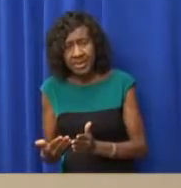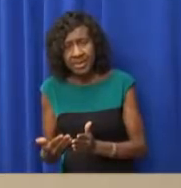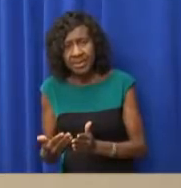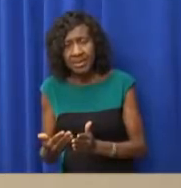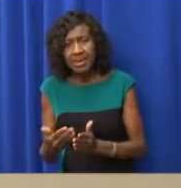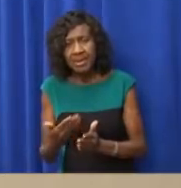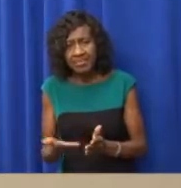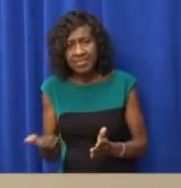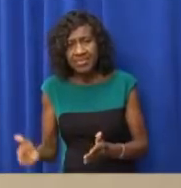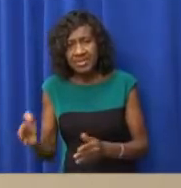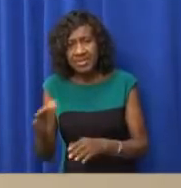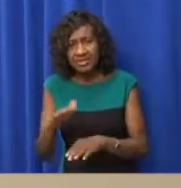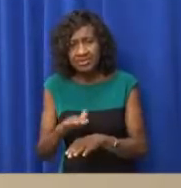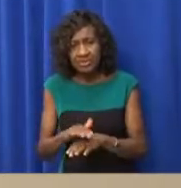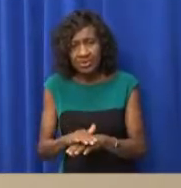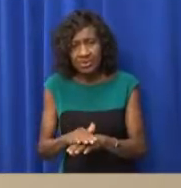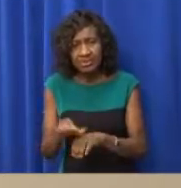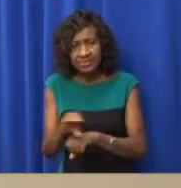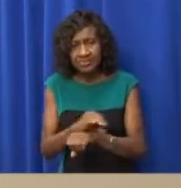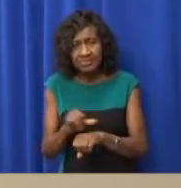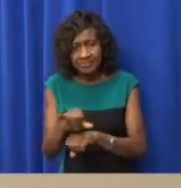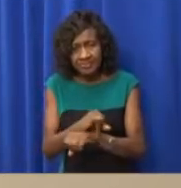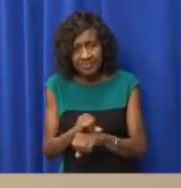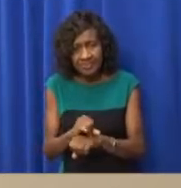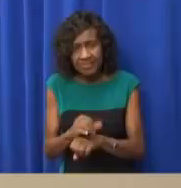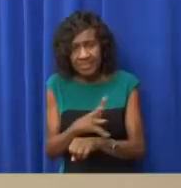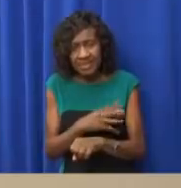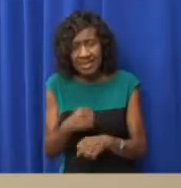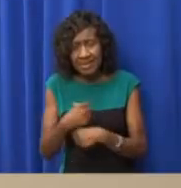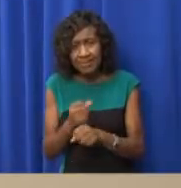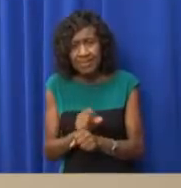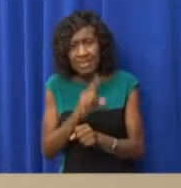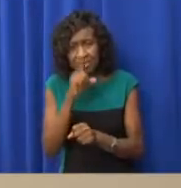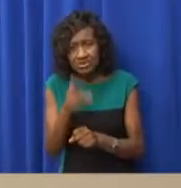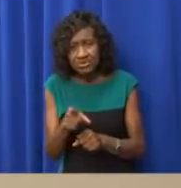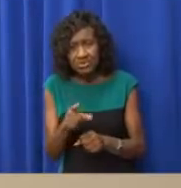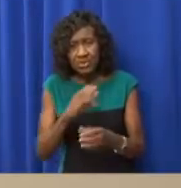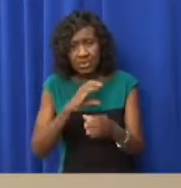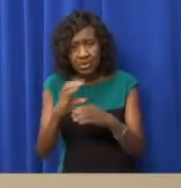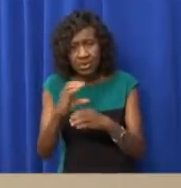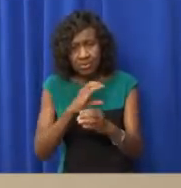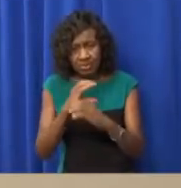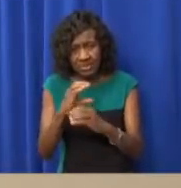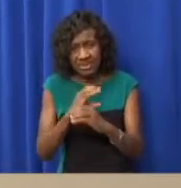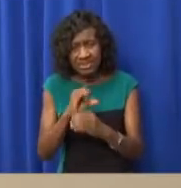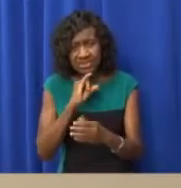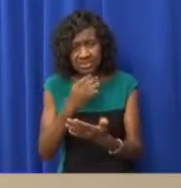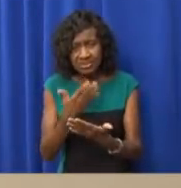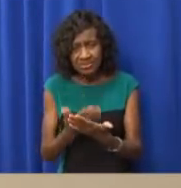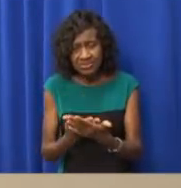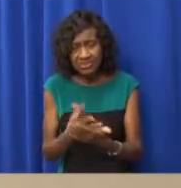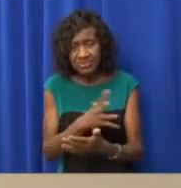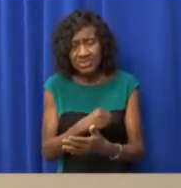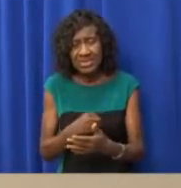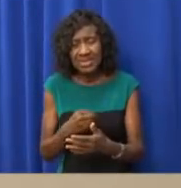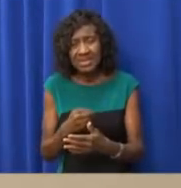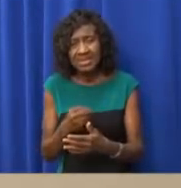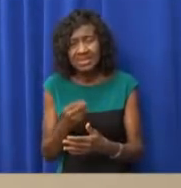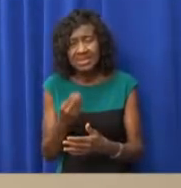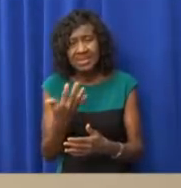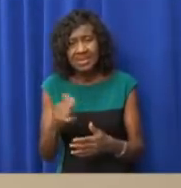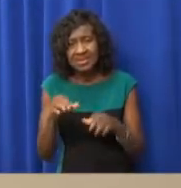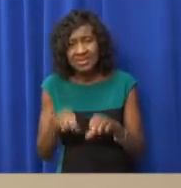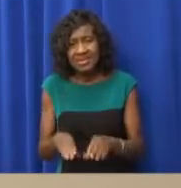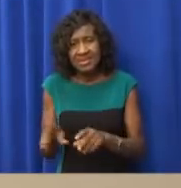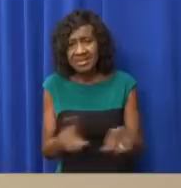test logistics and then checking to assure that communications work and that they could carry out medical